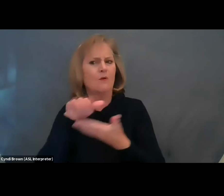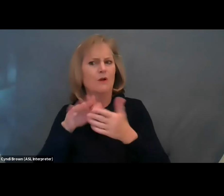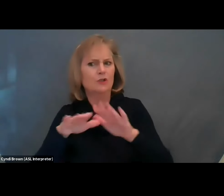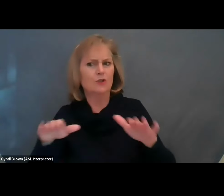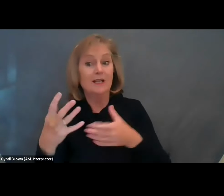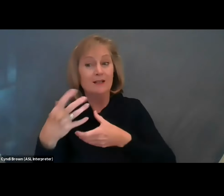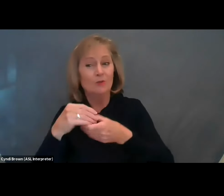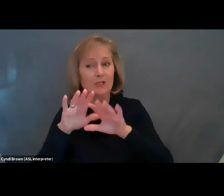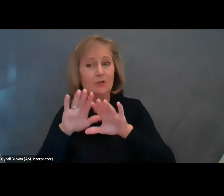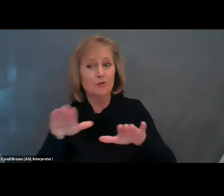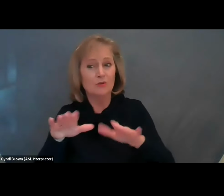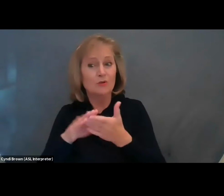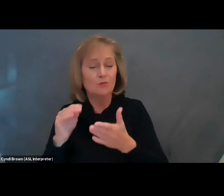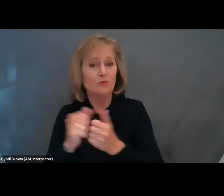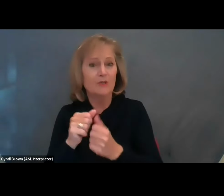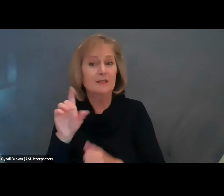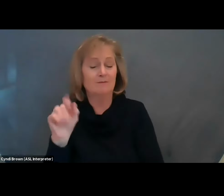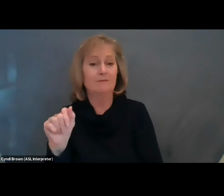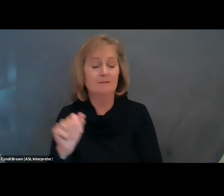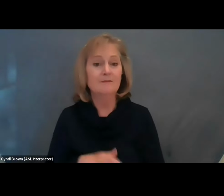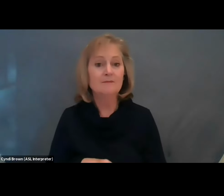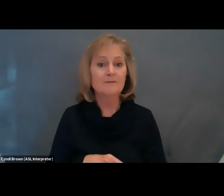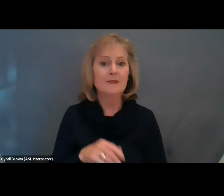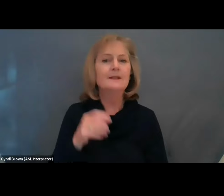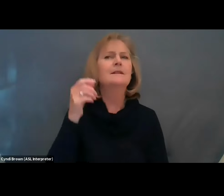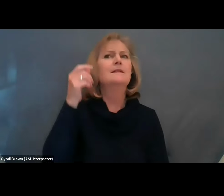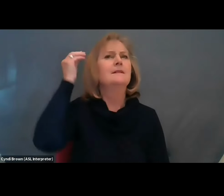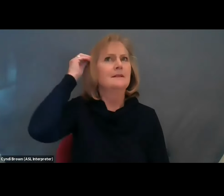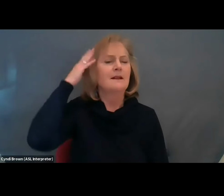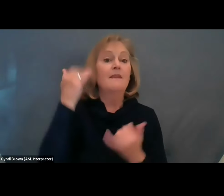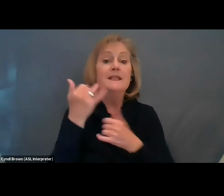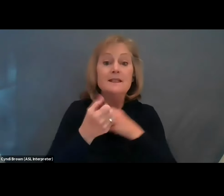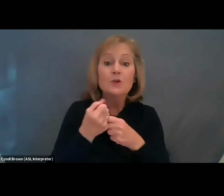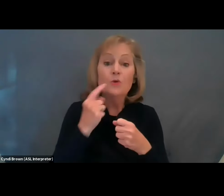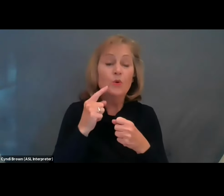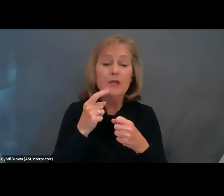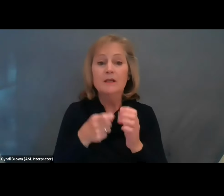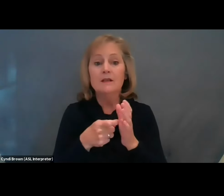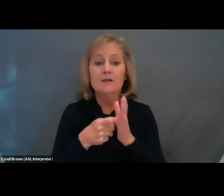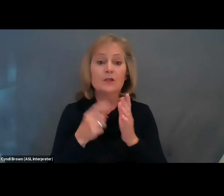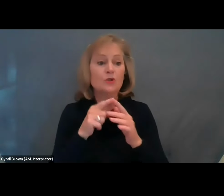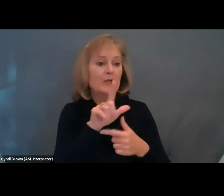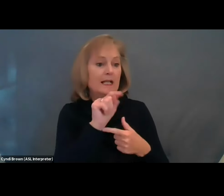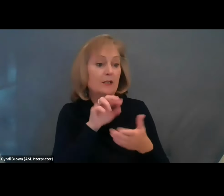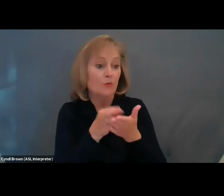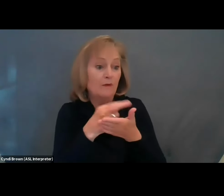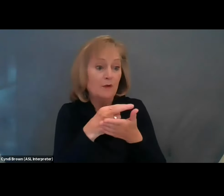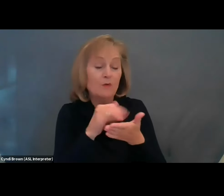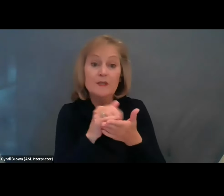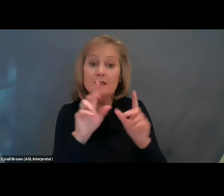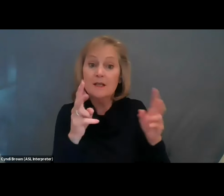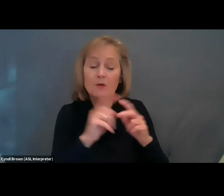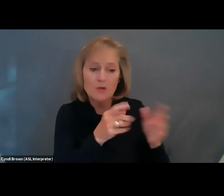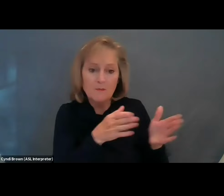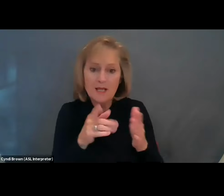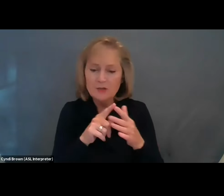including students with disabilities. With this in mind, this year, we commissioned a literature review on this subject with a plan